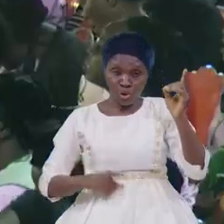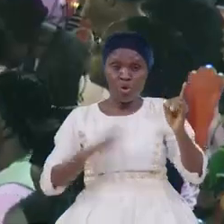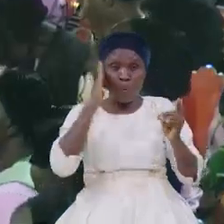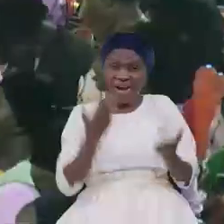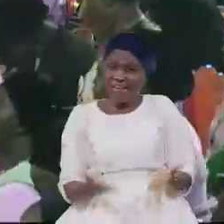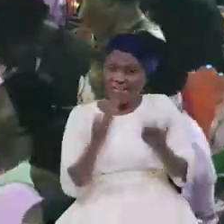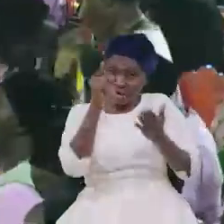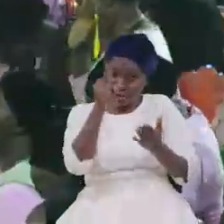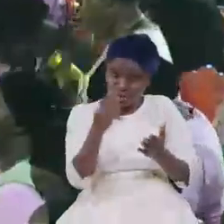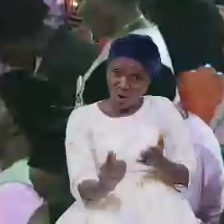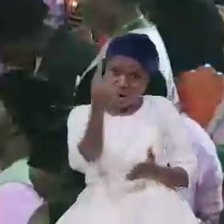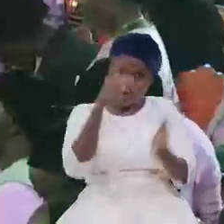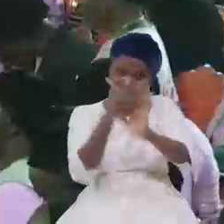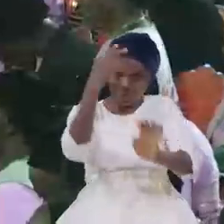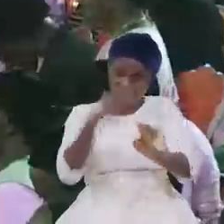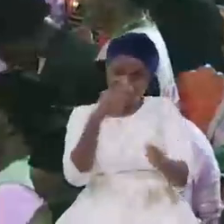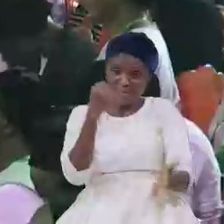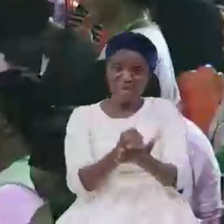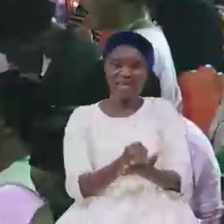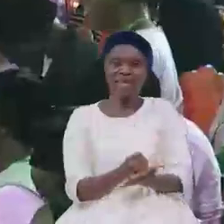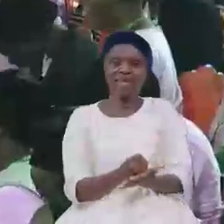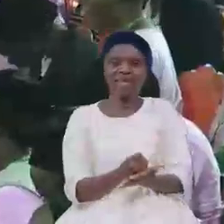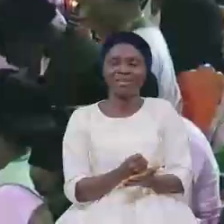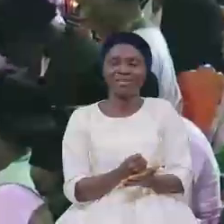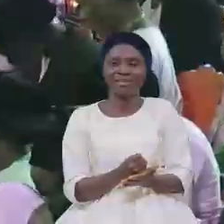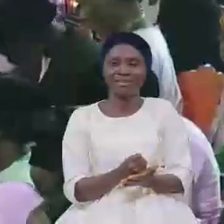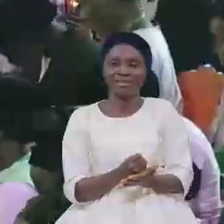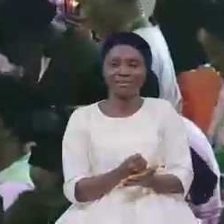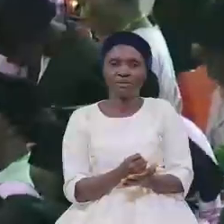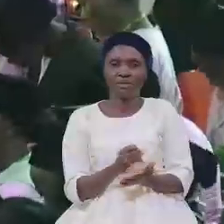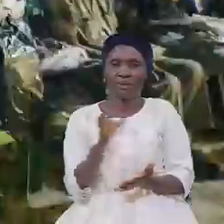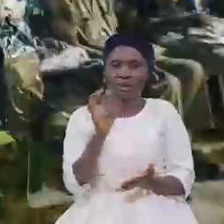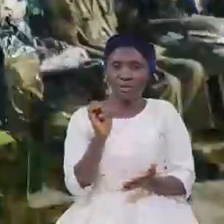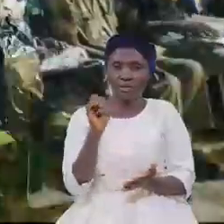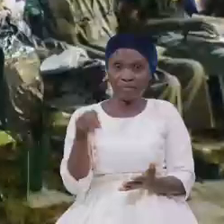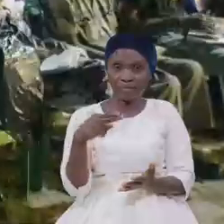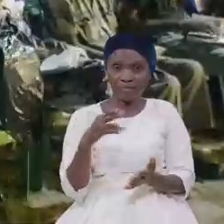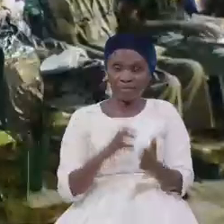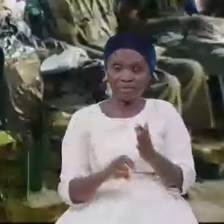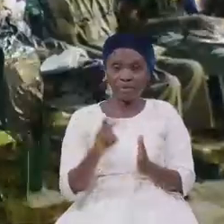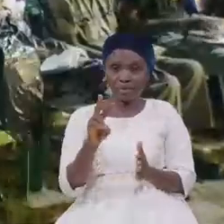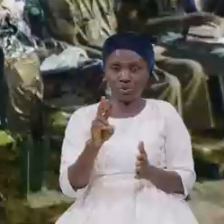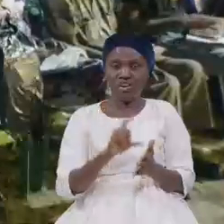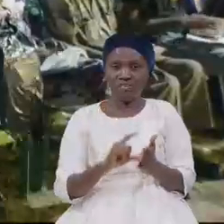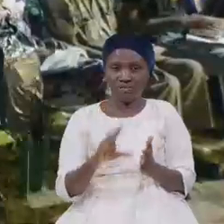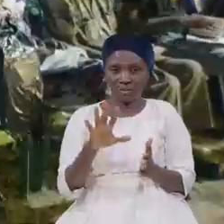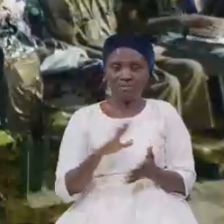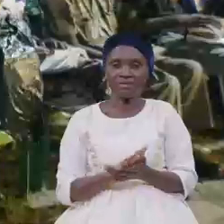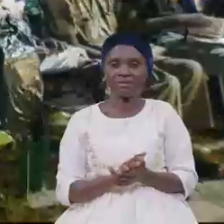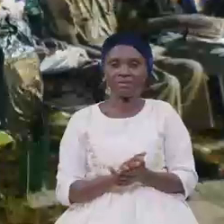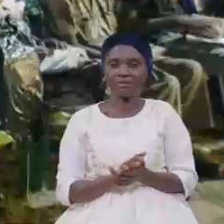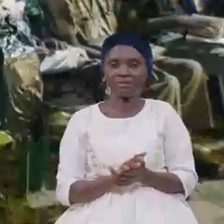up. In Ephesians chapter 2 verse 5, even when we